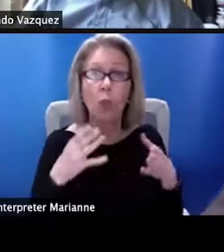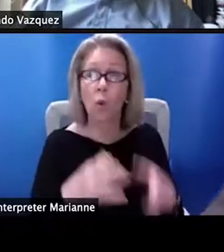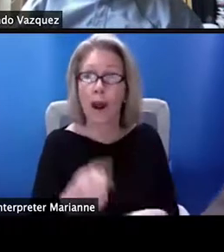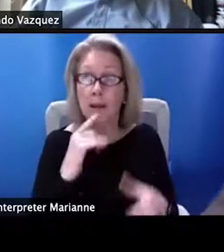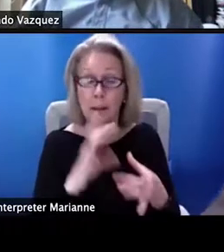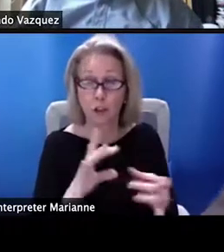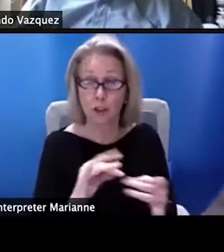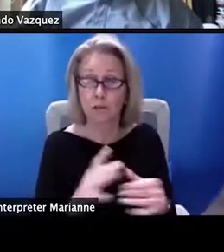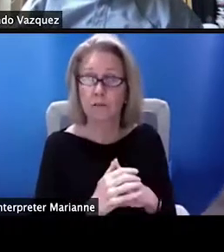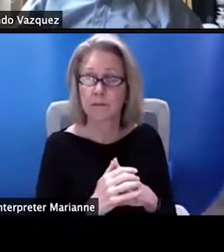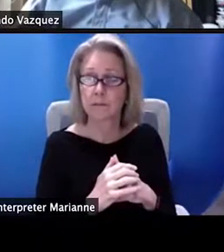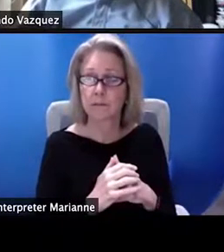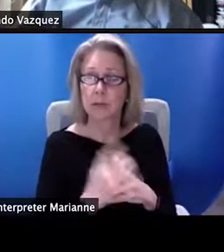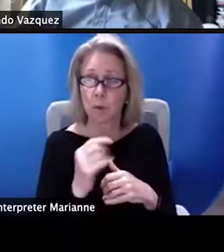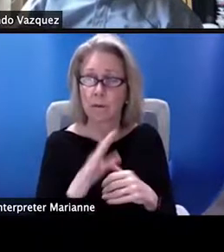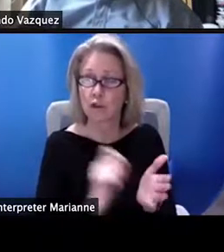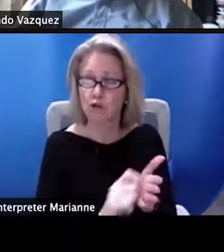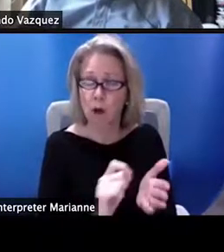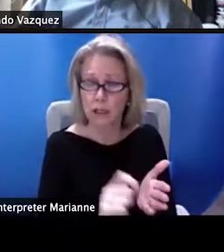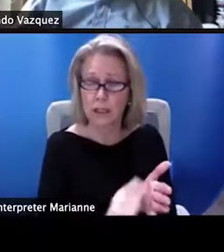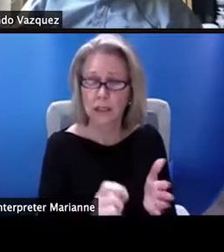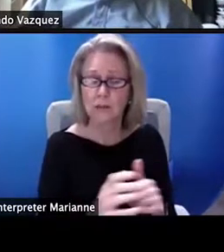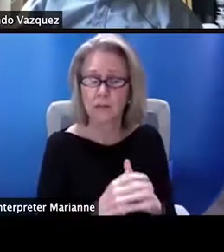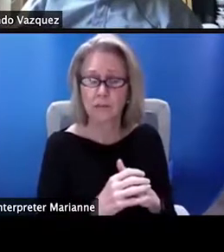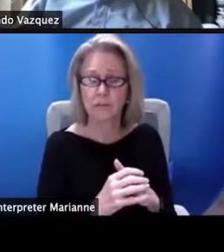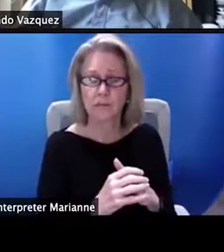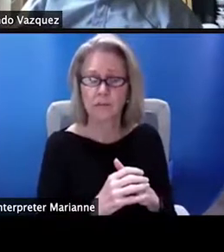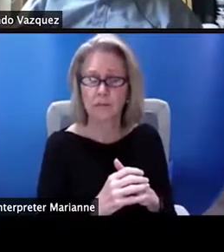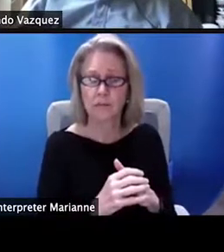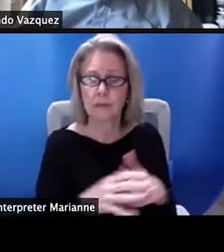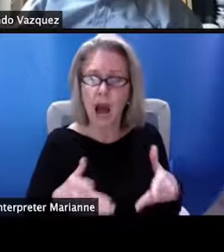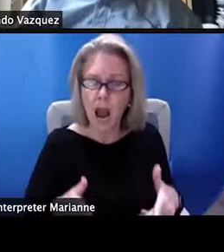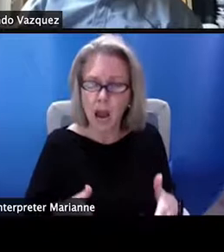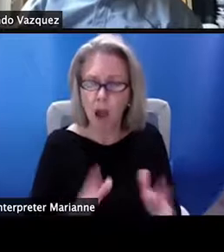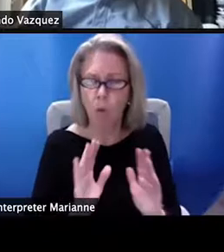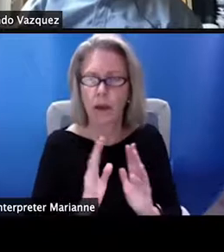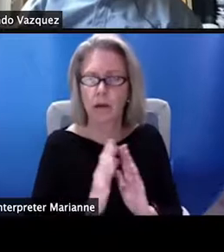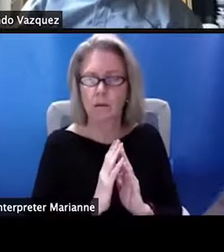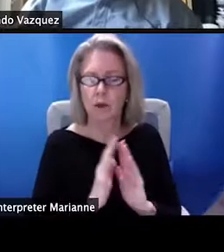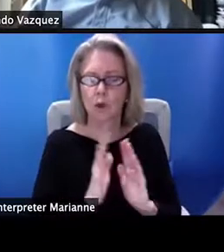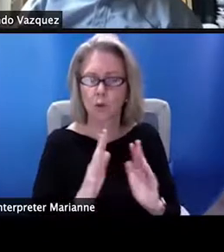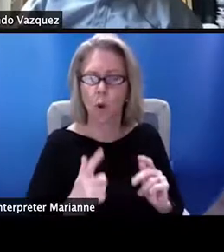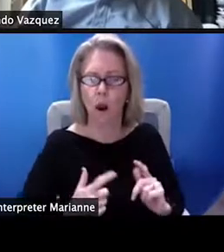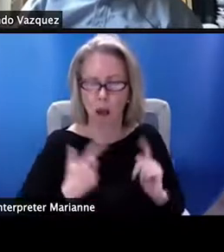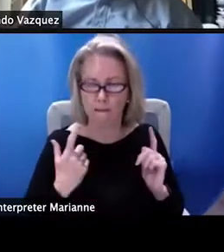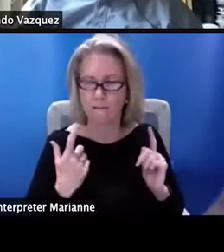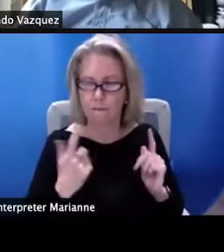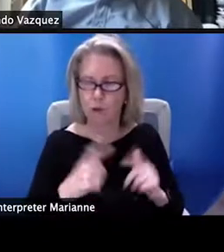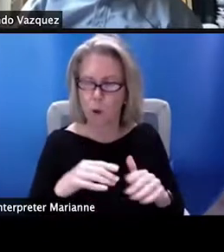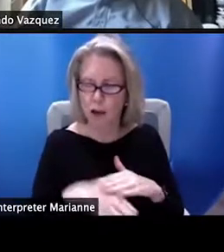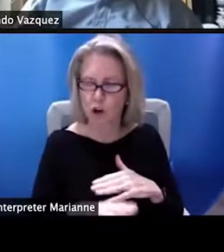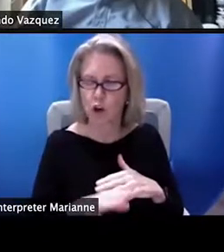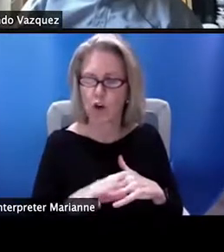it in one of his writings back, you know, is allowing, you know, your life enter that person's